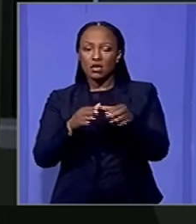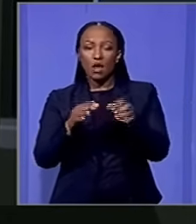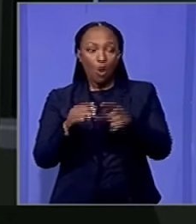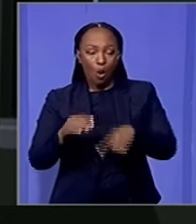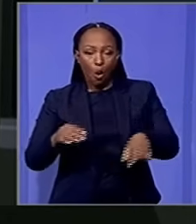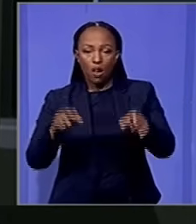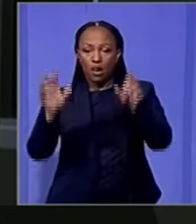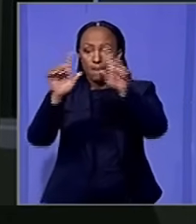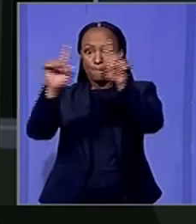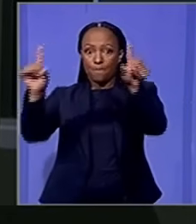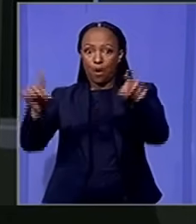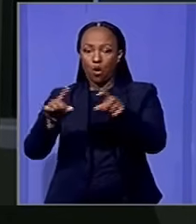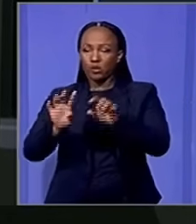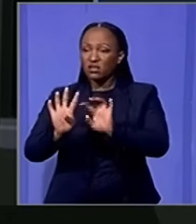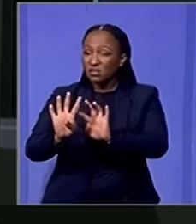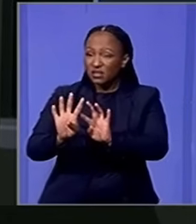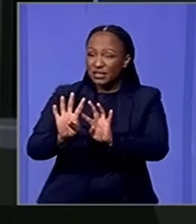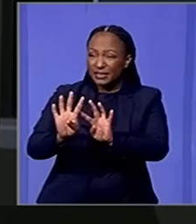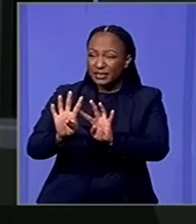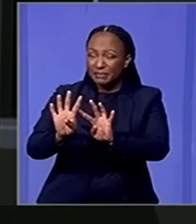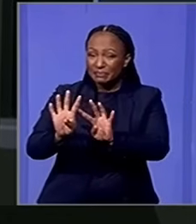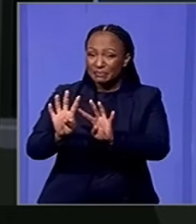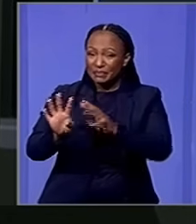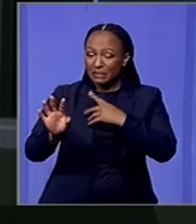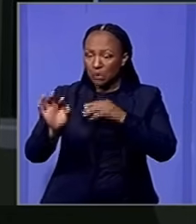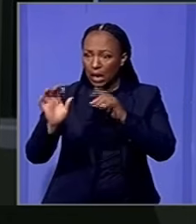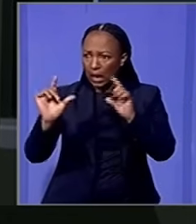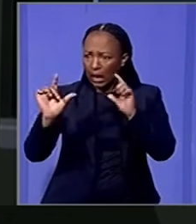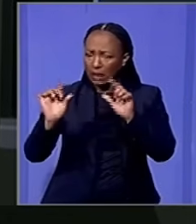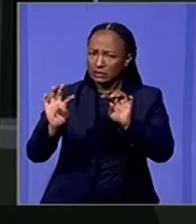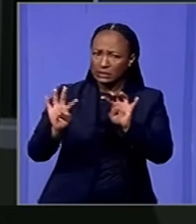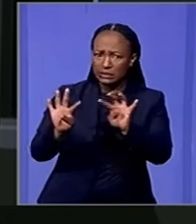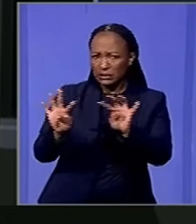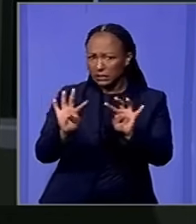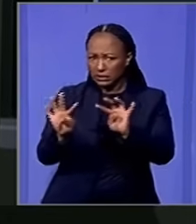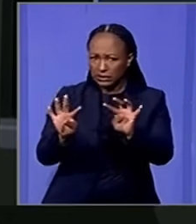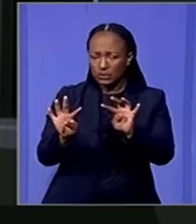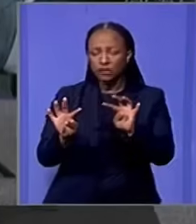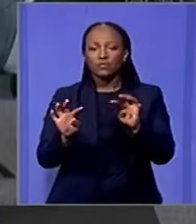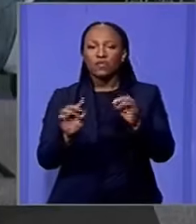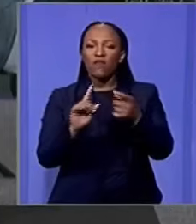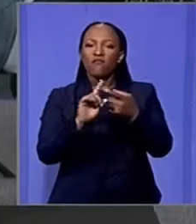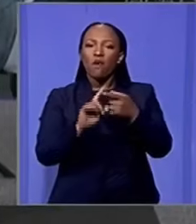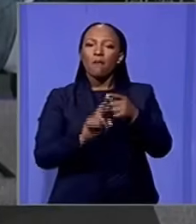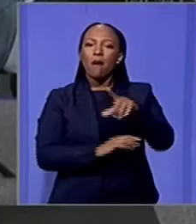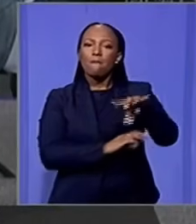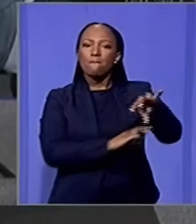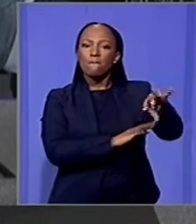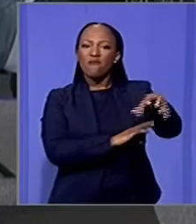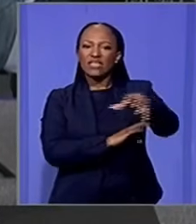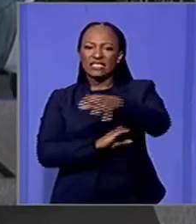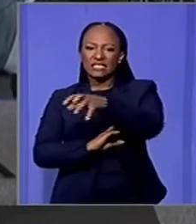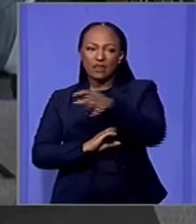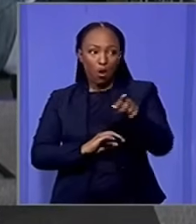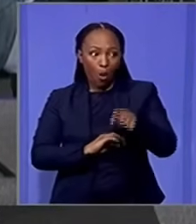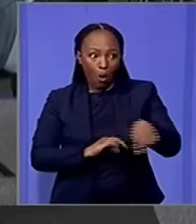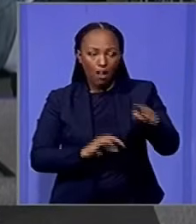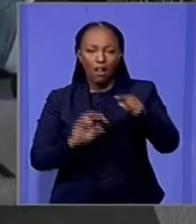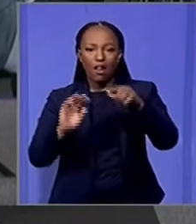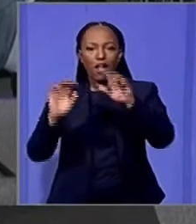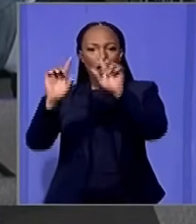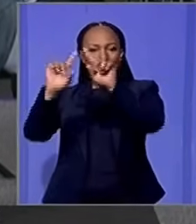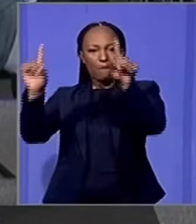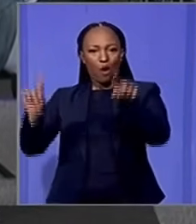tomoletše yona boto e bontšhago dinomoro tše le gore go di tšwela pele go rothela go tšwa diprofense ka moka ka ge